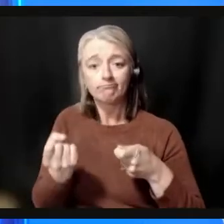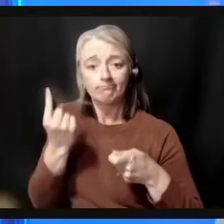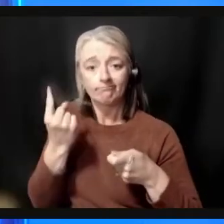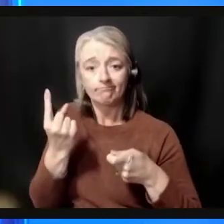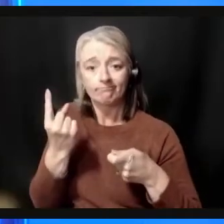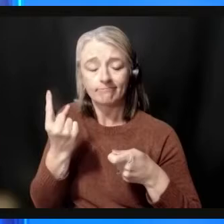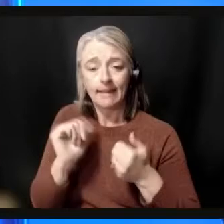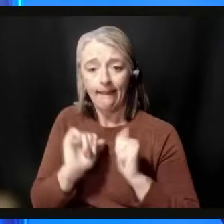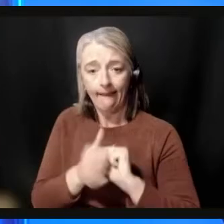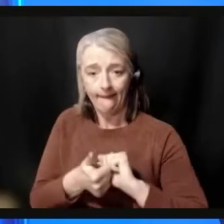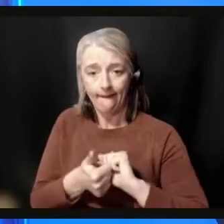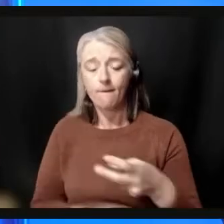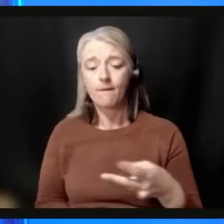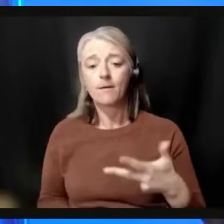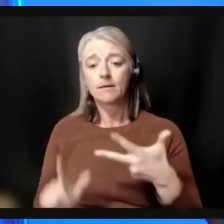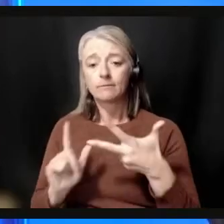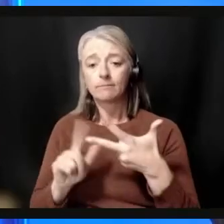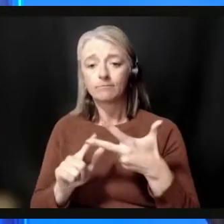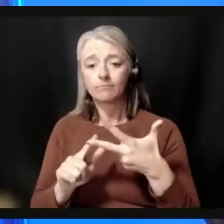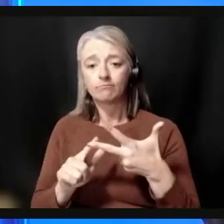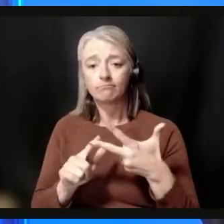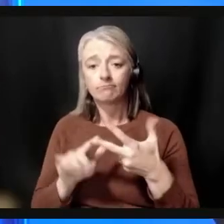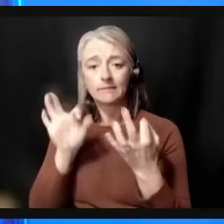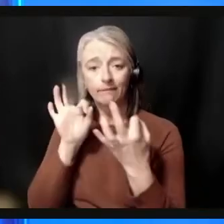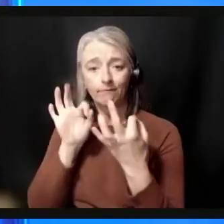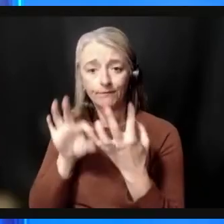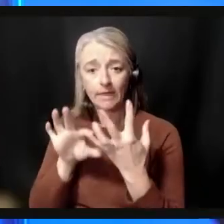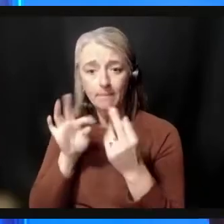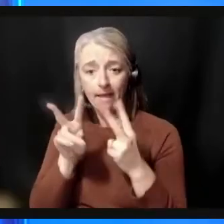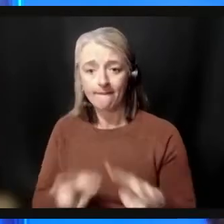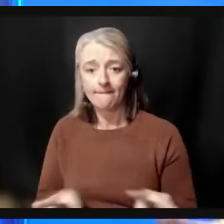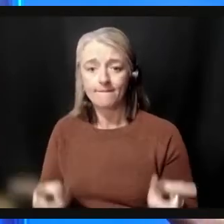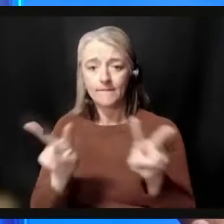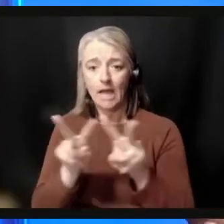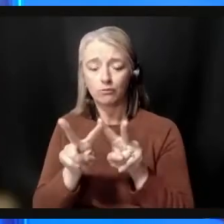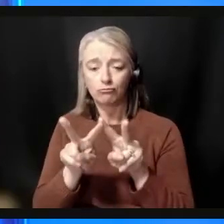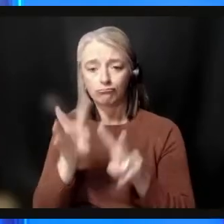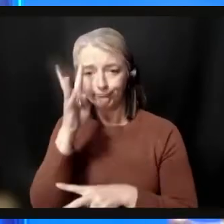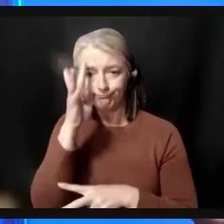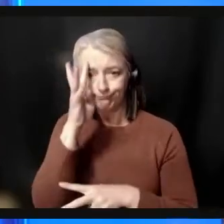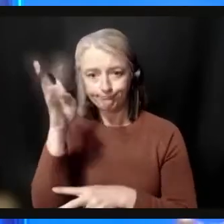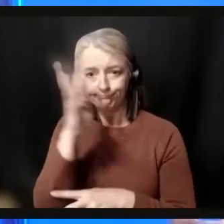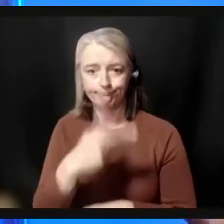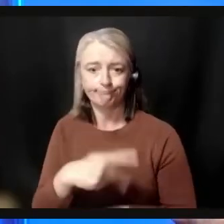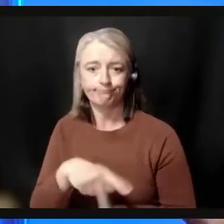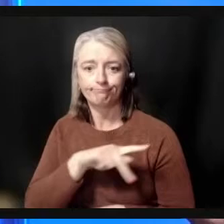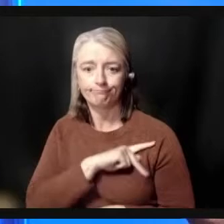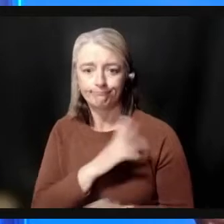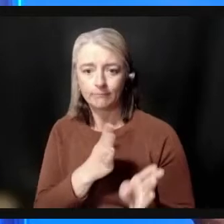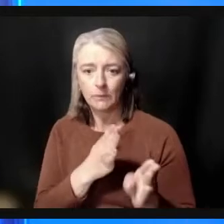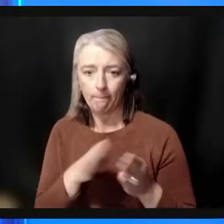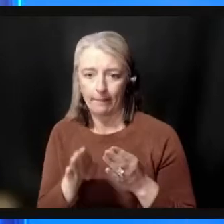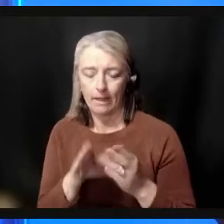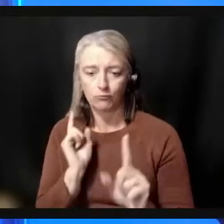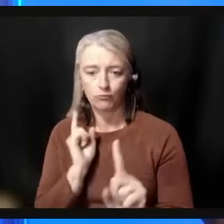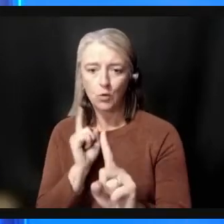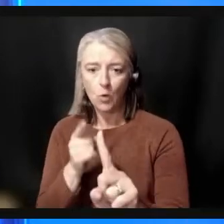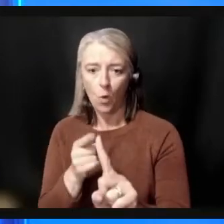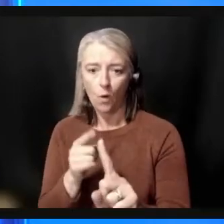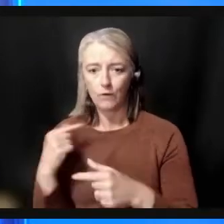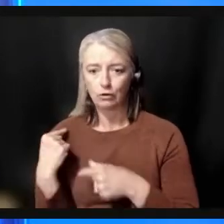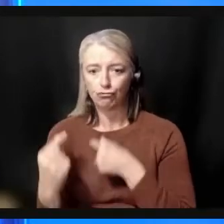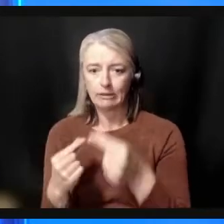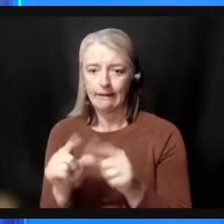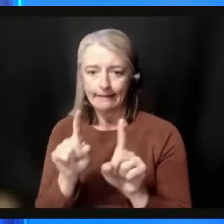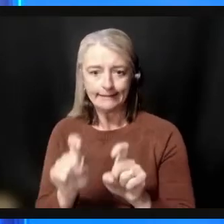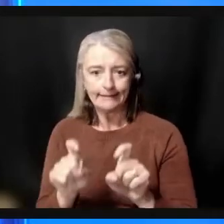then inputting your preferences and values to come up with your personalized plan. And that's the goal with genetic testing, not to say